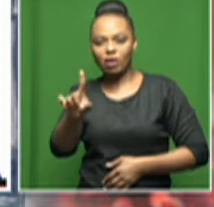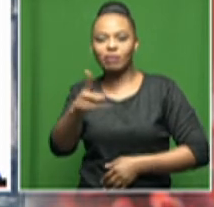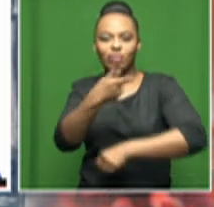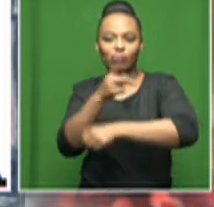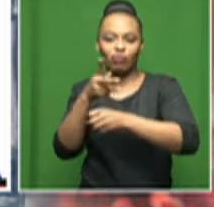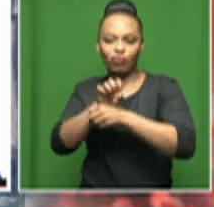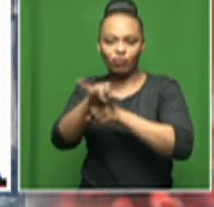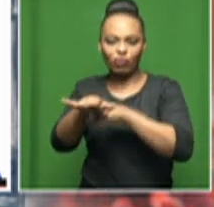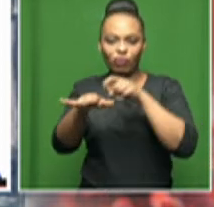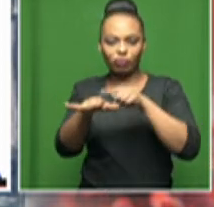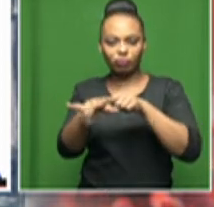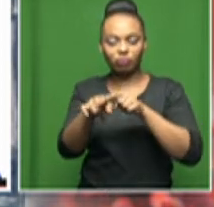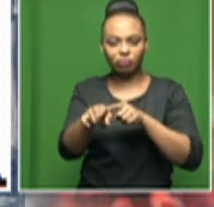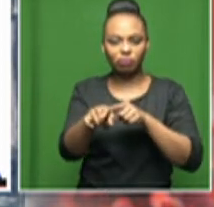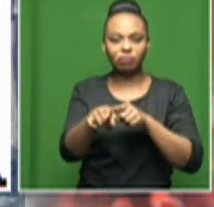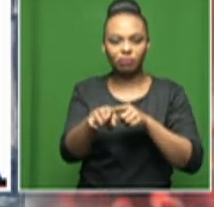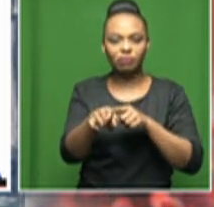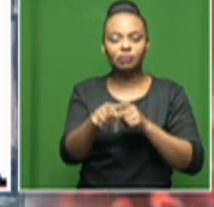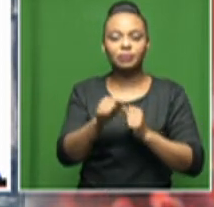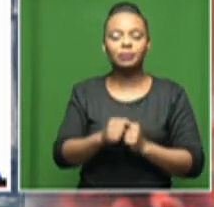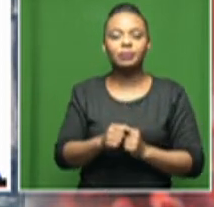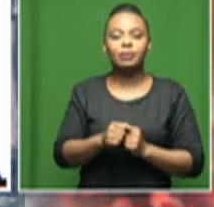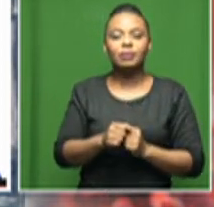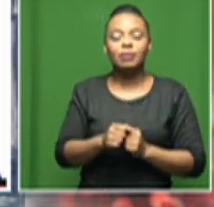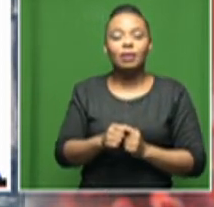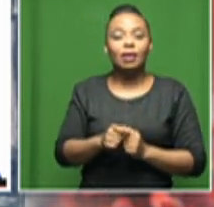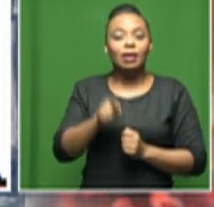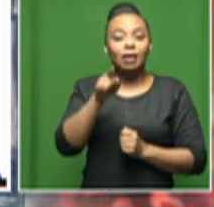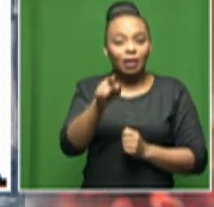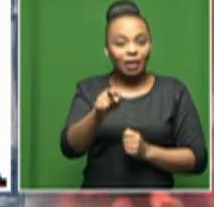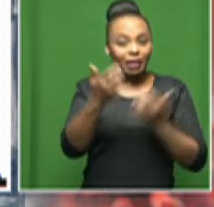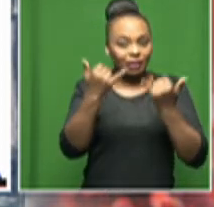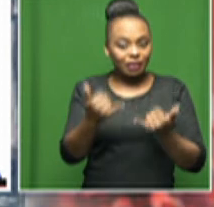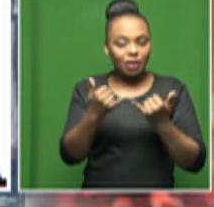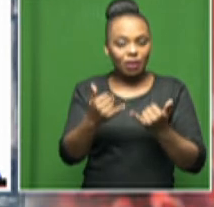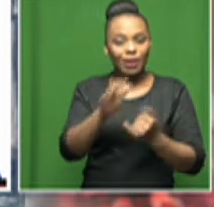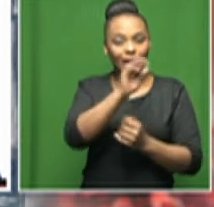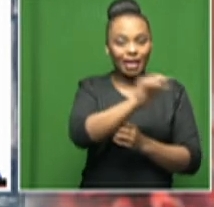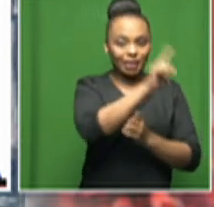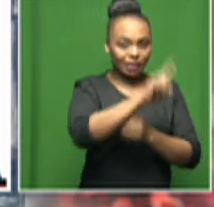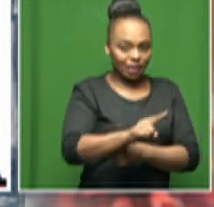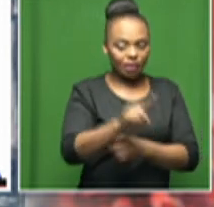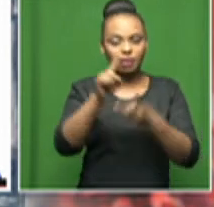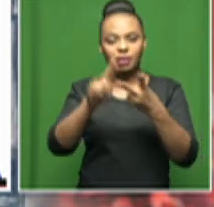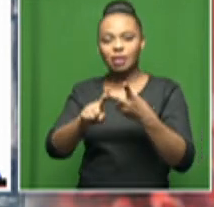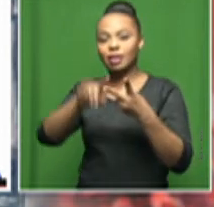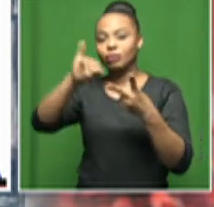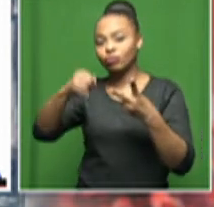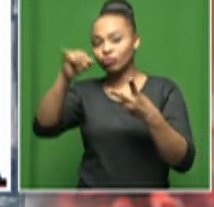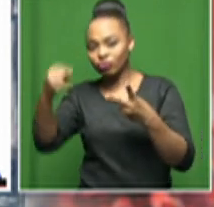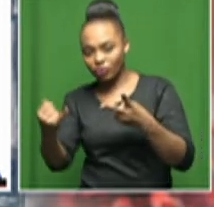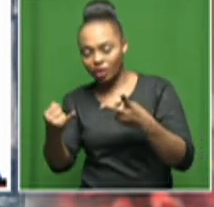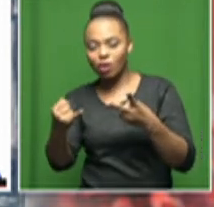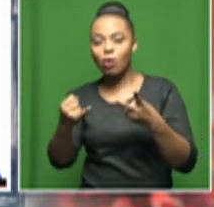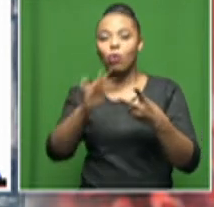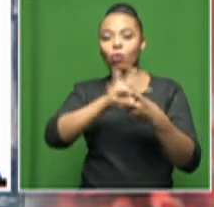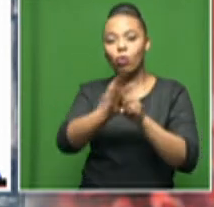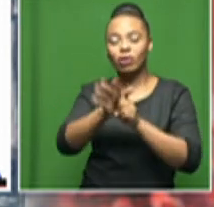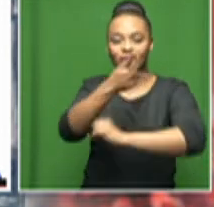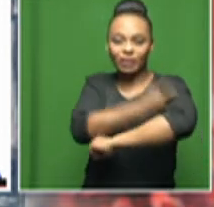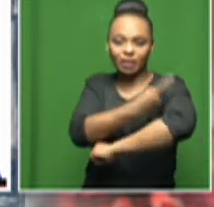Novovex subunit protein vaccine. Considering that the Astrazeneca vaccine and the Janssen COVID-19 vaccines have